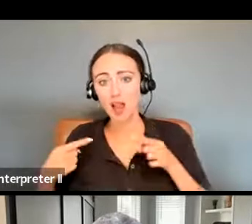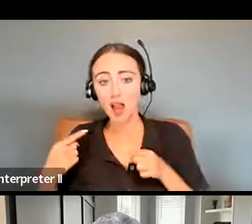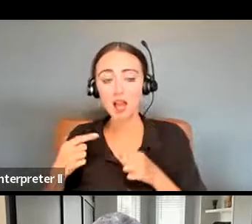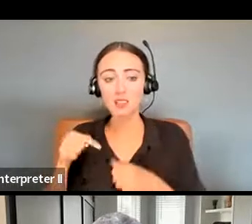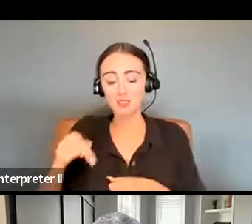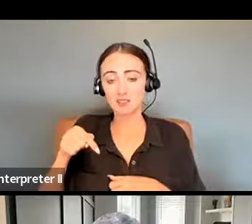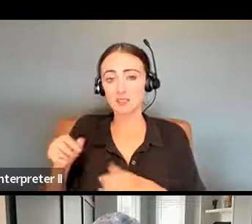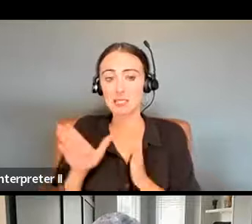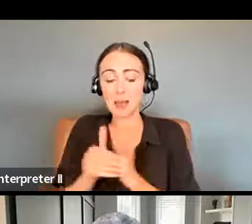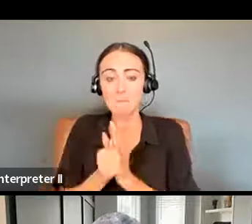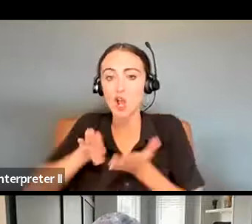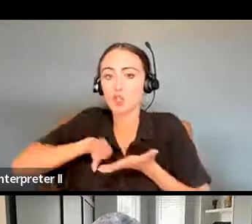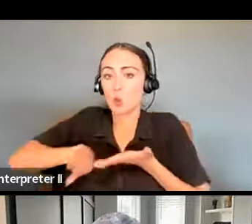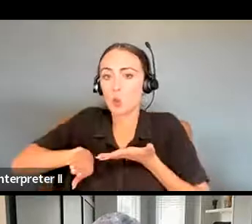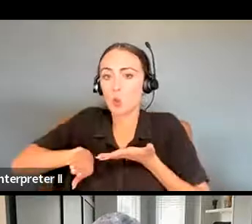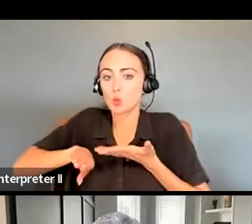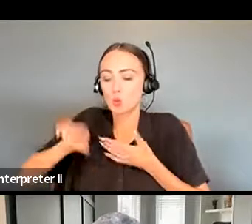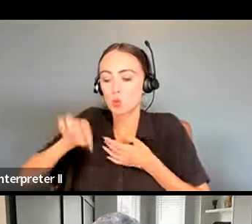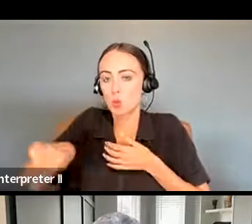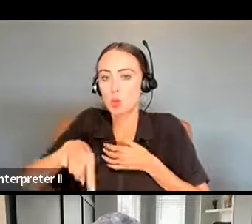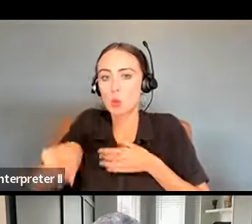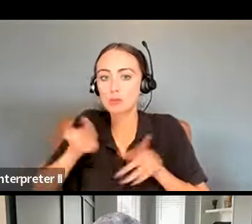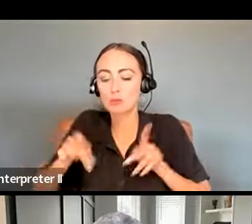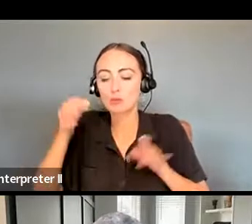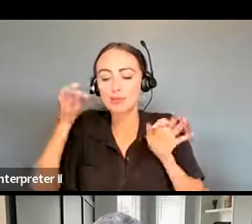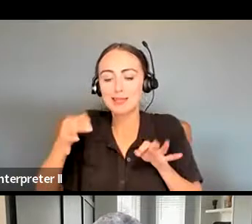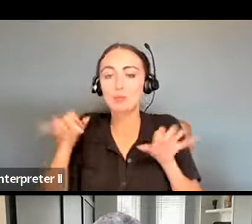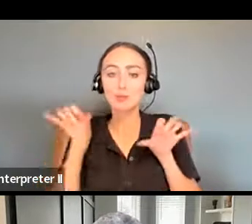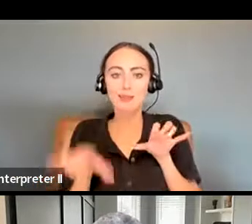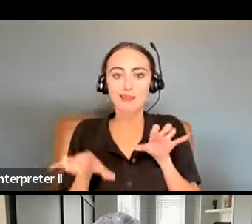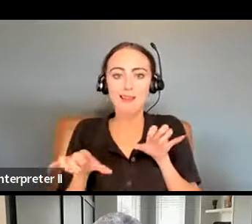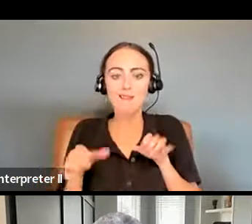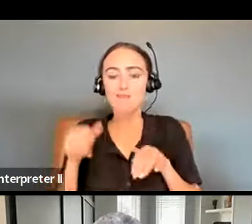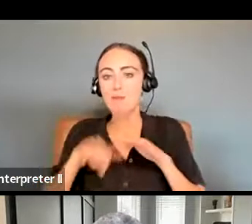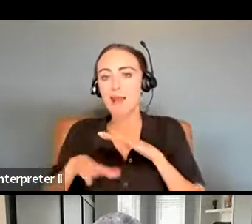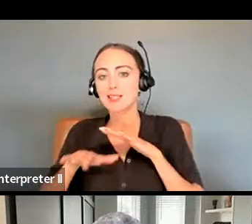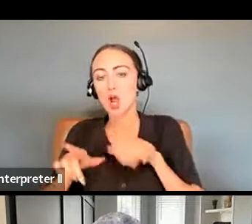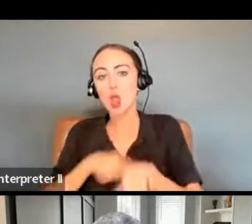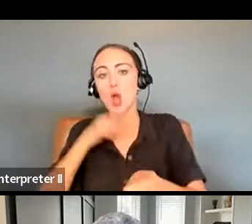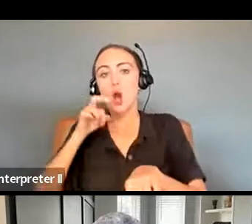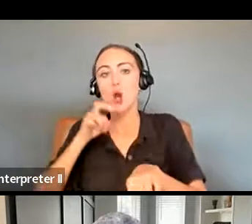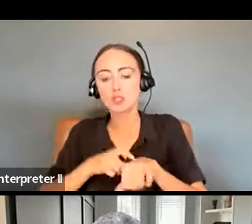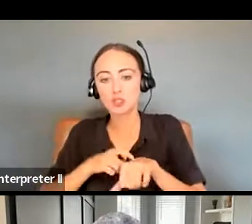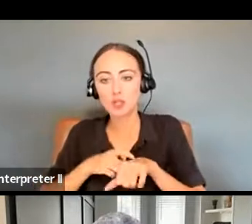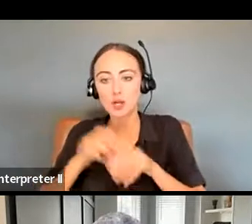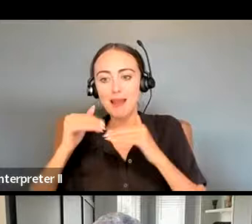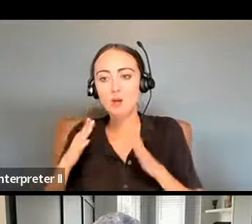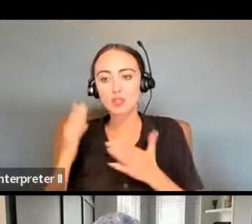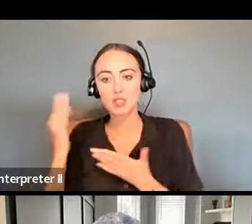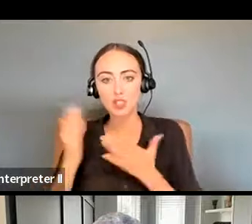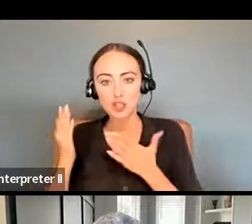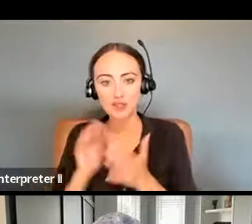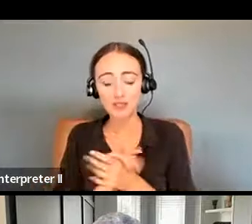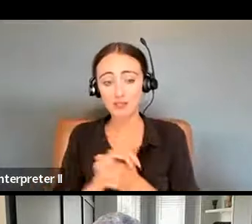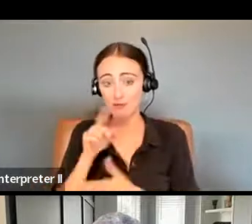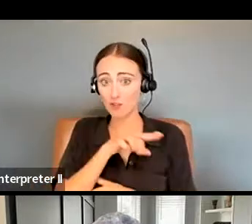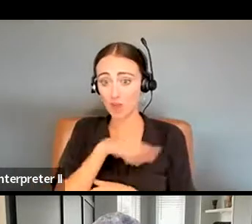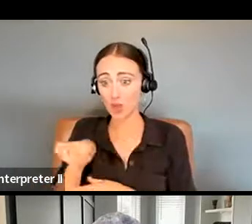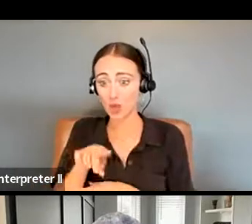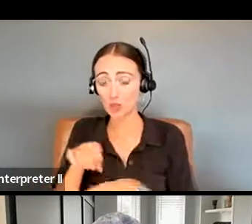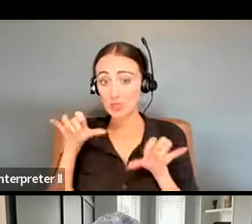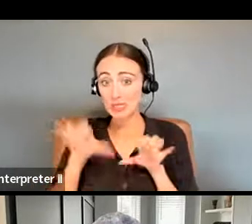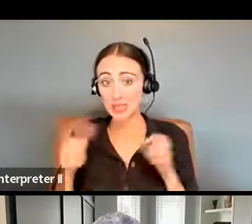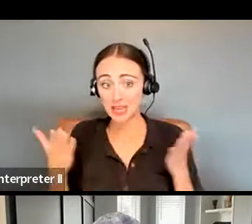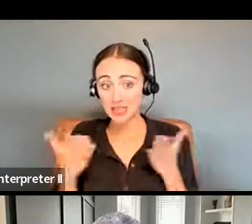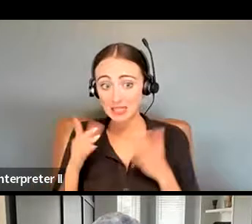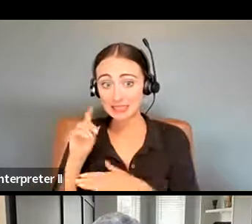explicitly excludes these migrants who choose to stay in DC from accessing long-term housing services and wraparound services. And for those migrants who are staying in